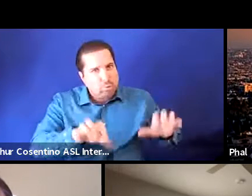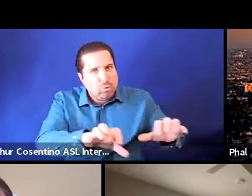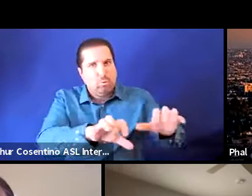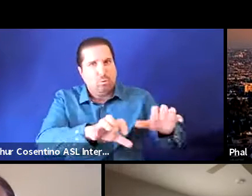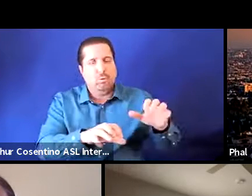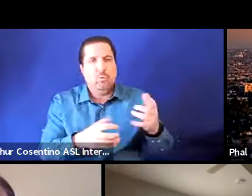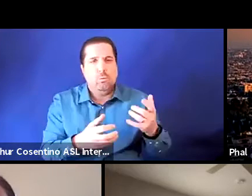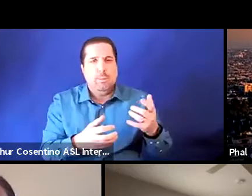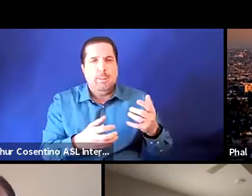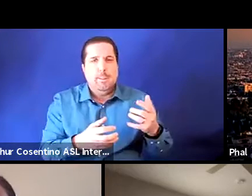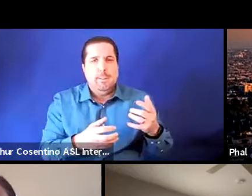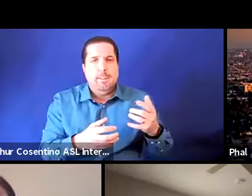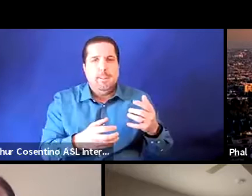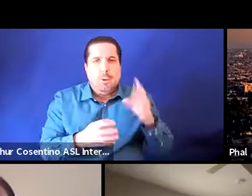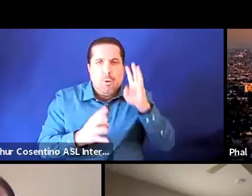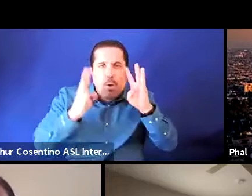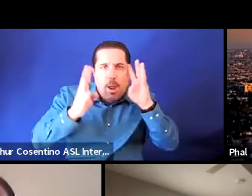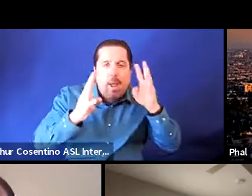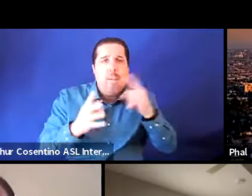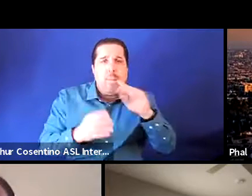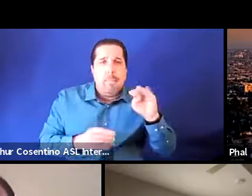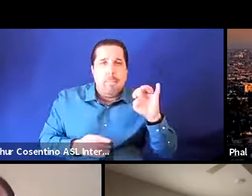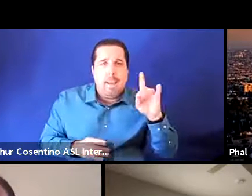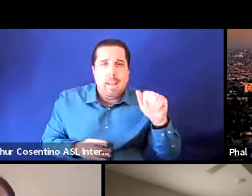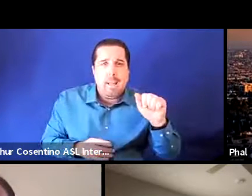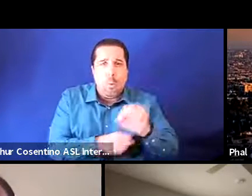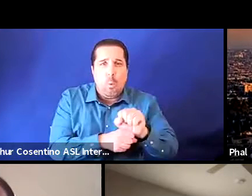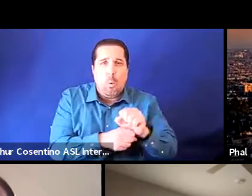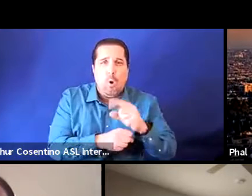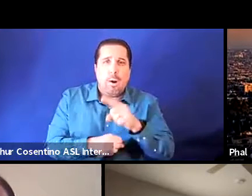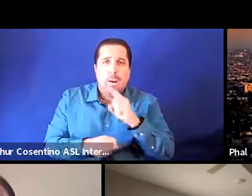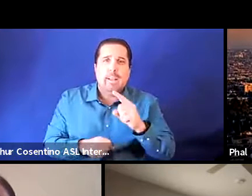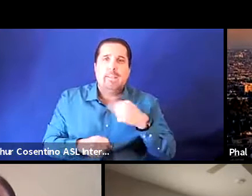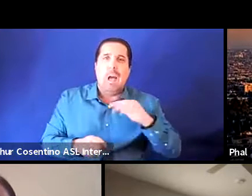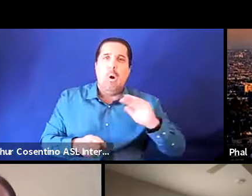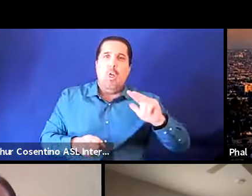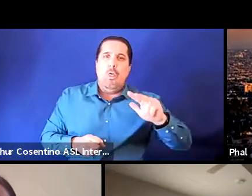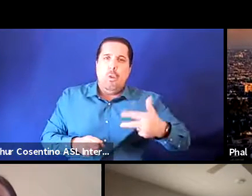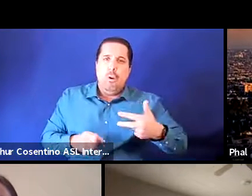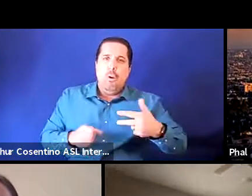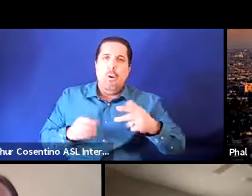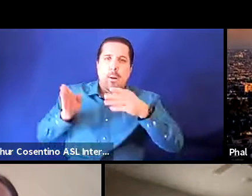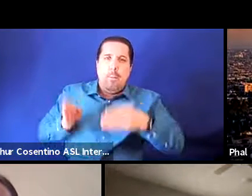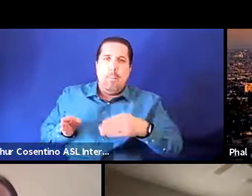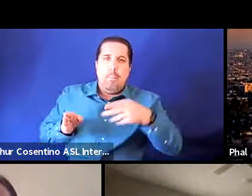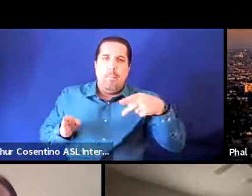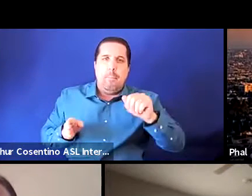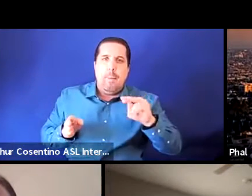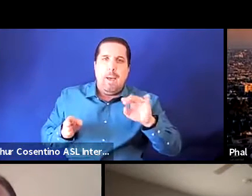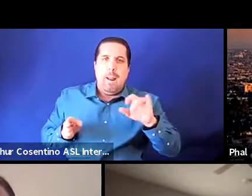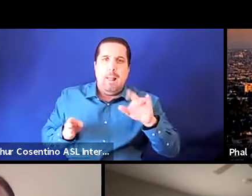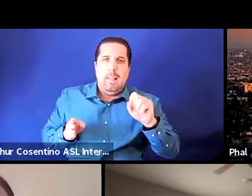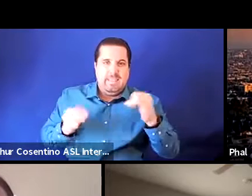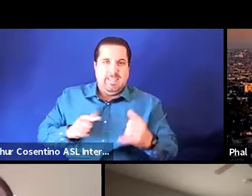really, leads well into our third panelist, DJ Cotton Candy.